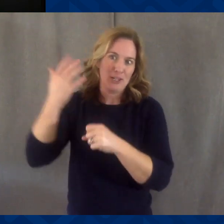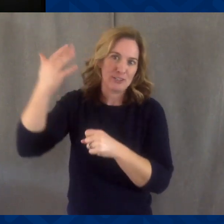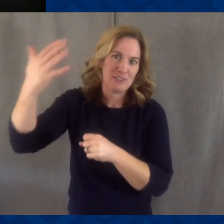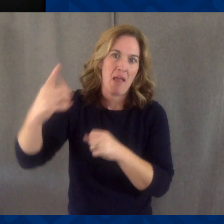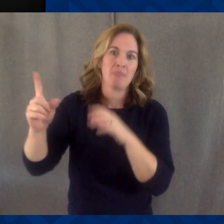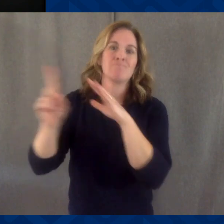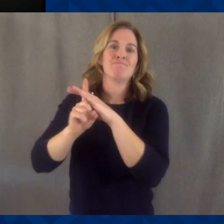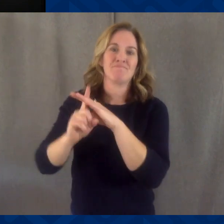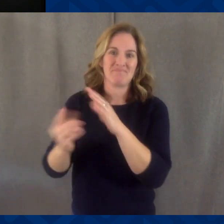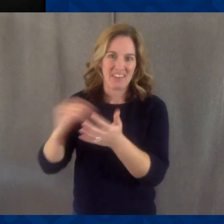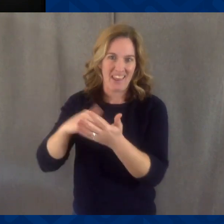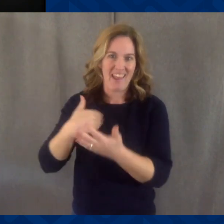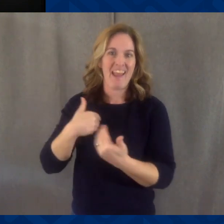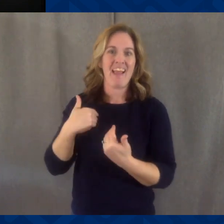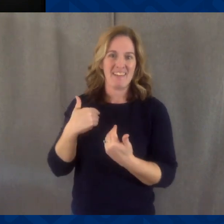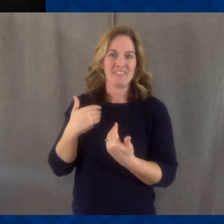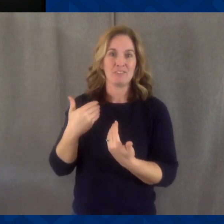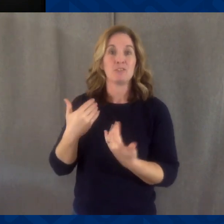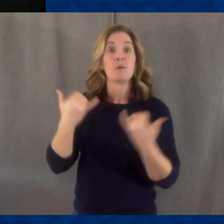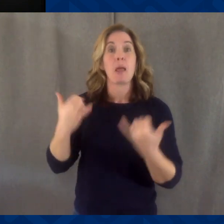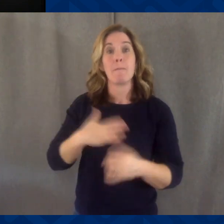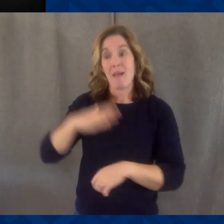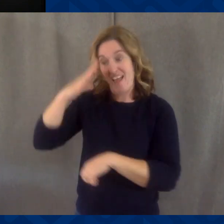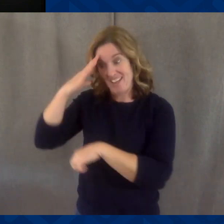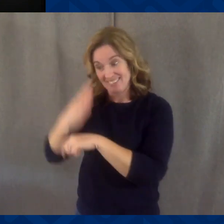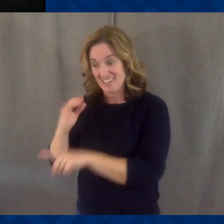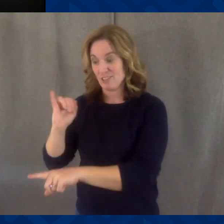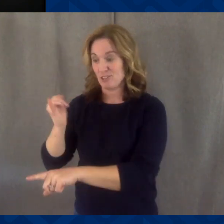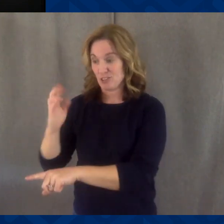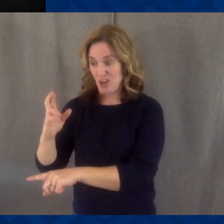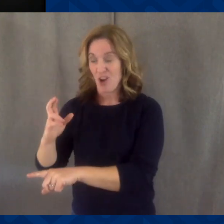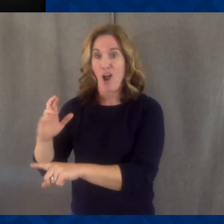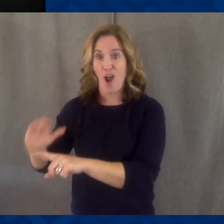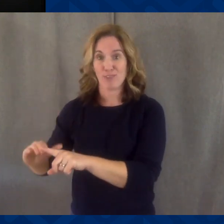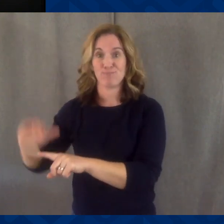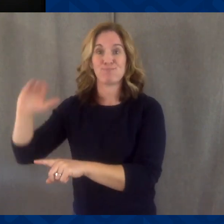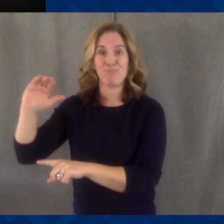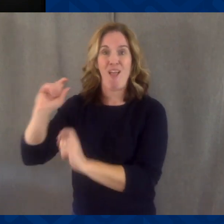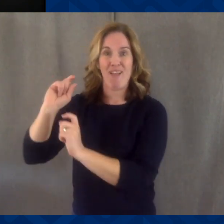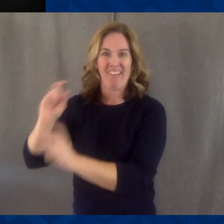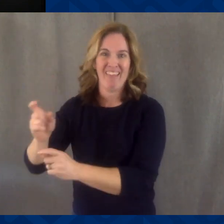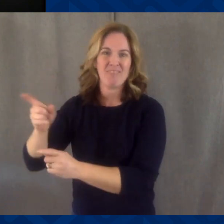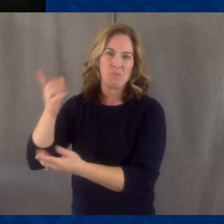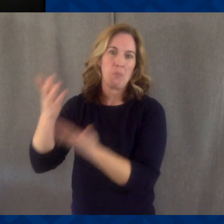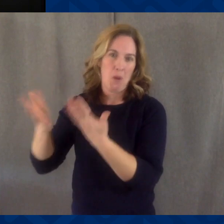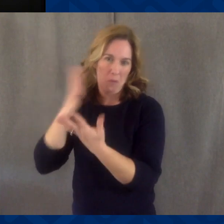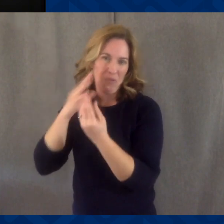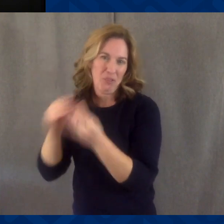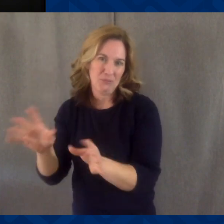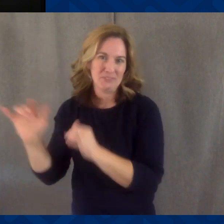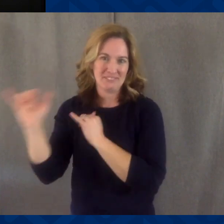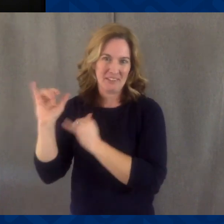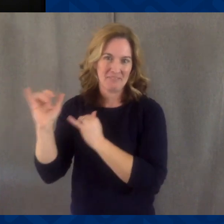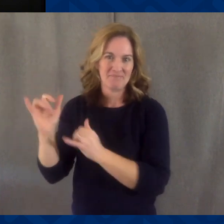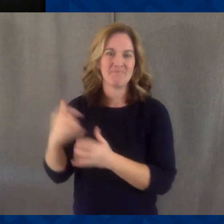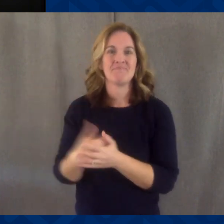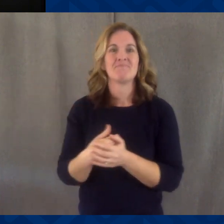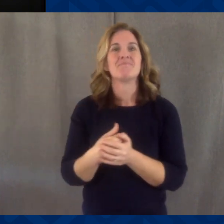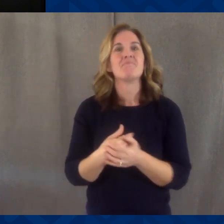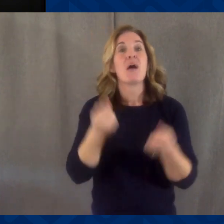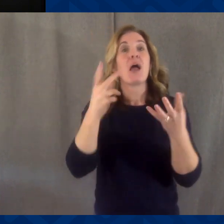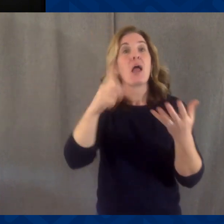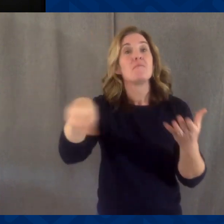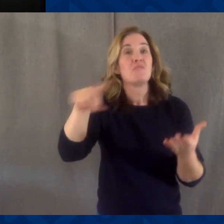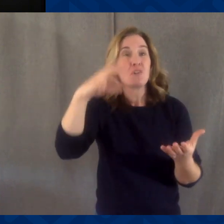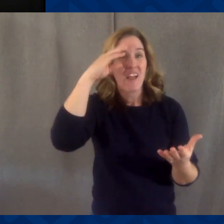copy of Lord of the Rings. And so now when JR is old enough, I can give it to him for him to lose one day. How many of you fellas can relate